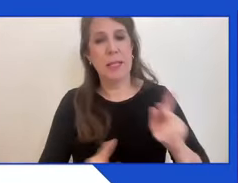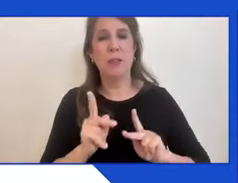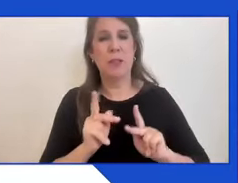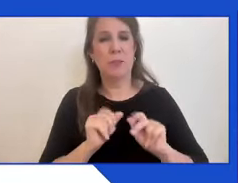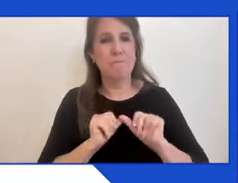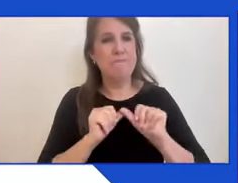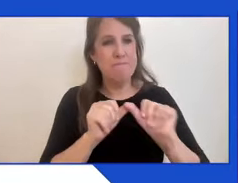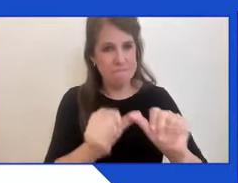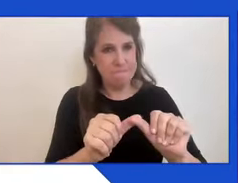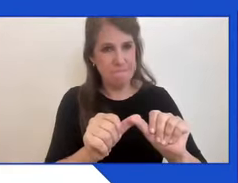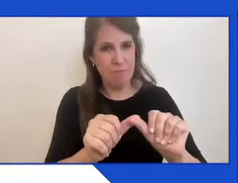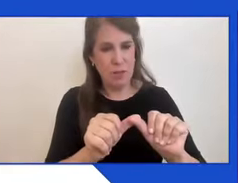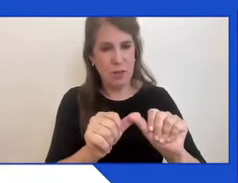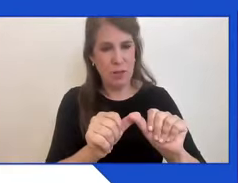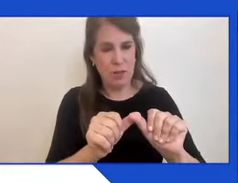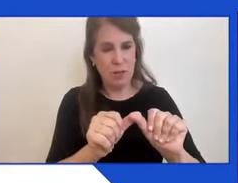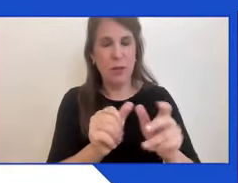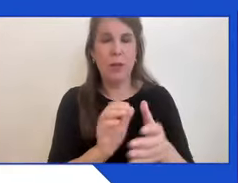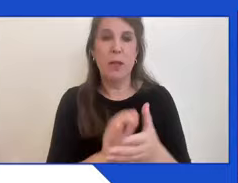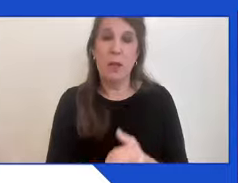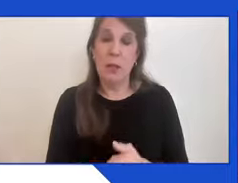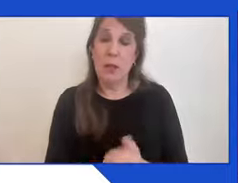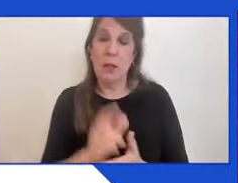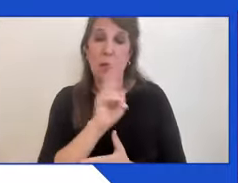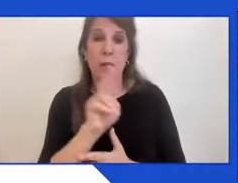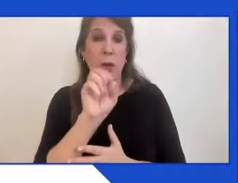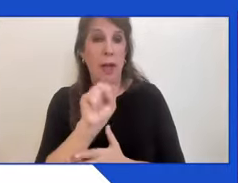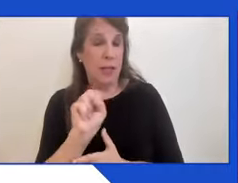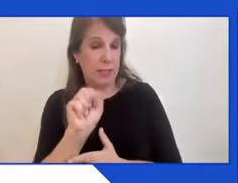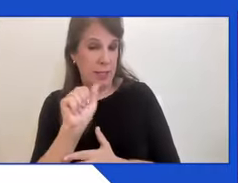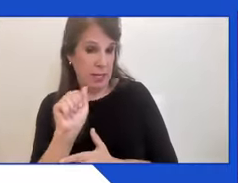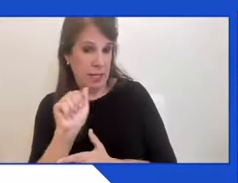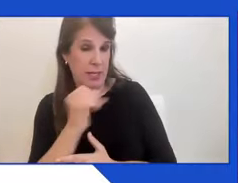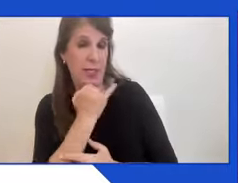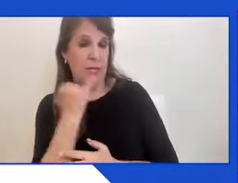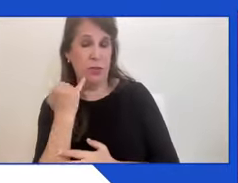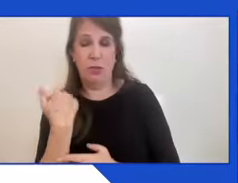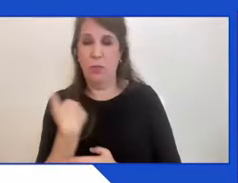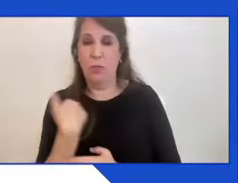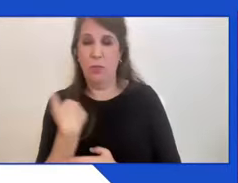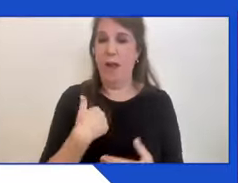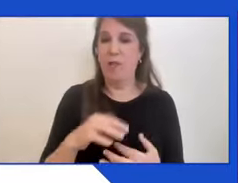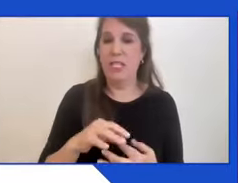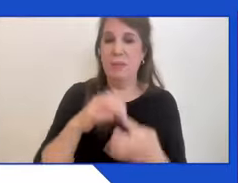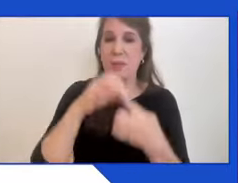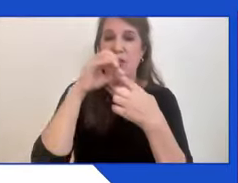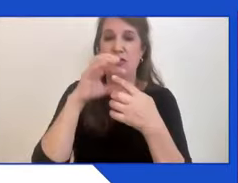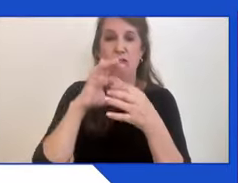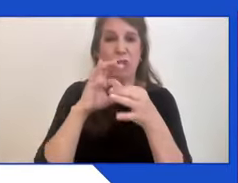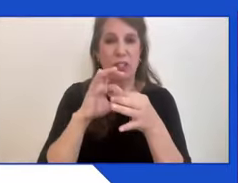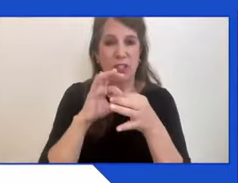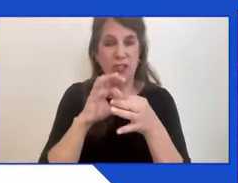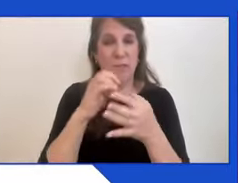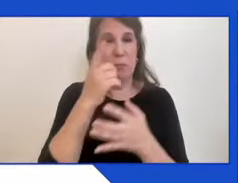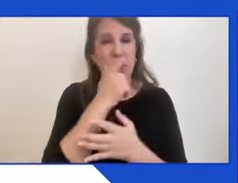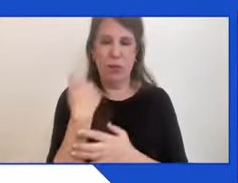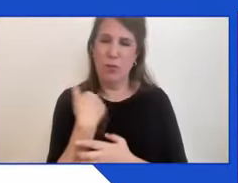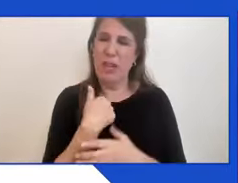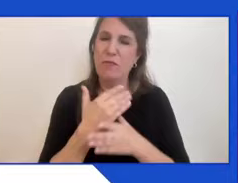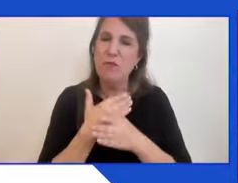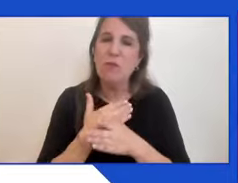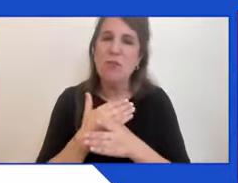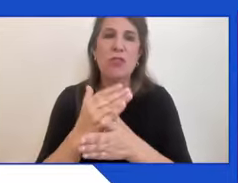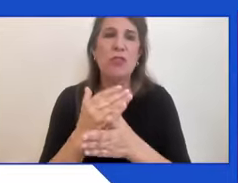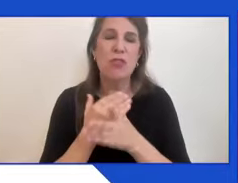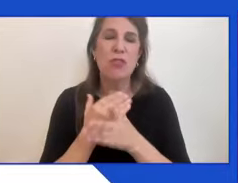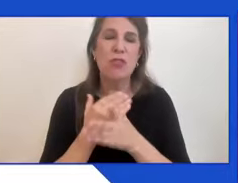The special relationship between the United States and Israel is, yes, rooted in our shared values and our shared strategic